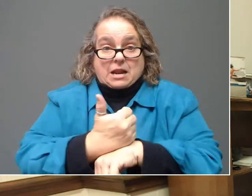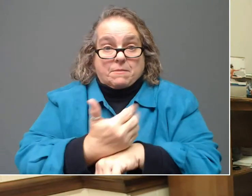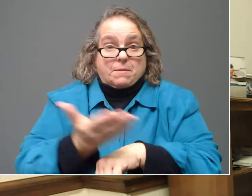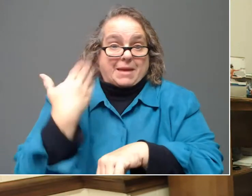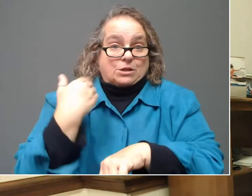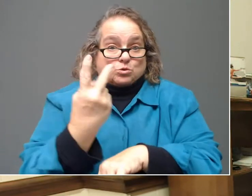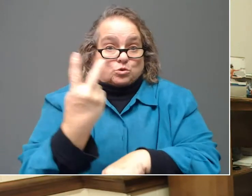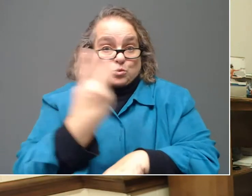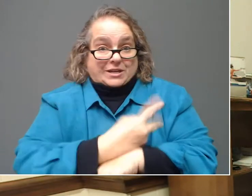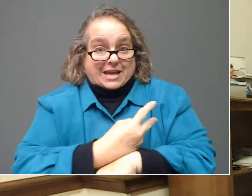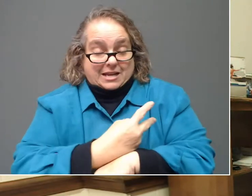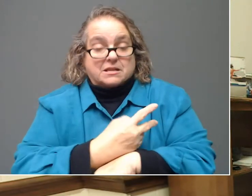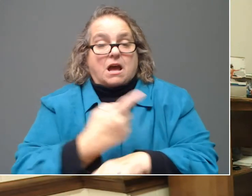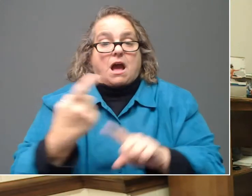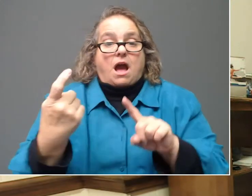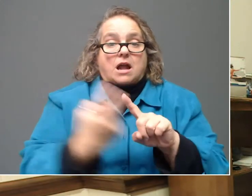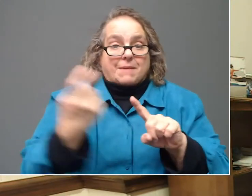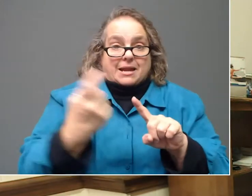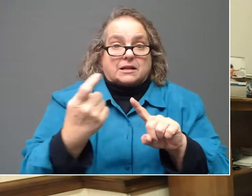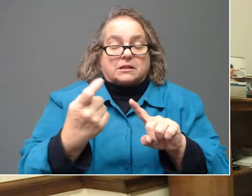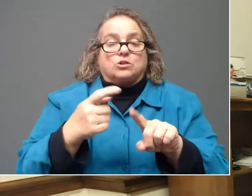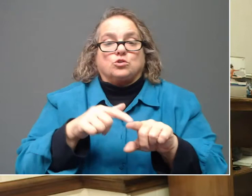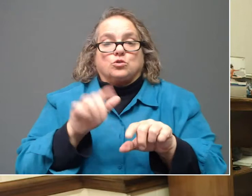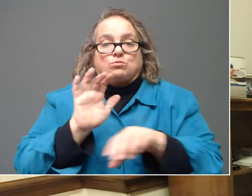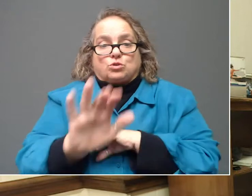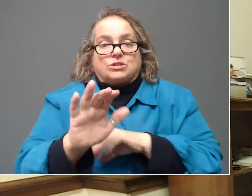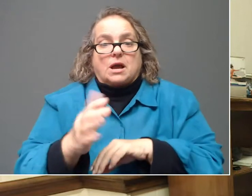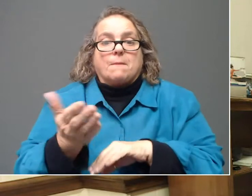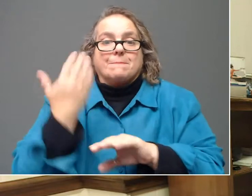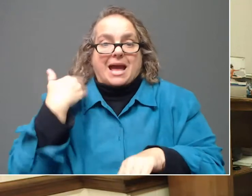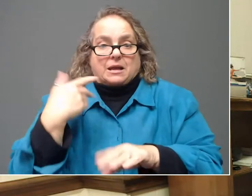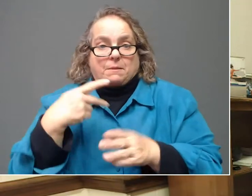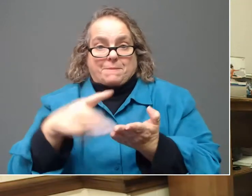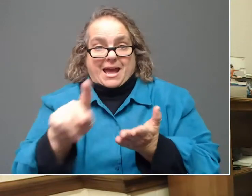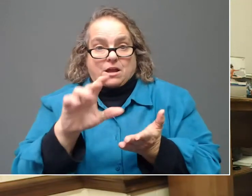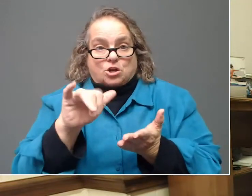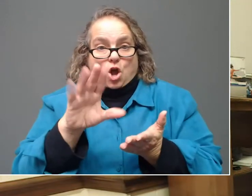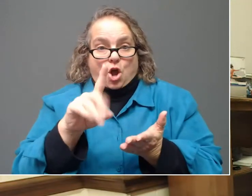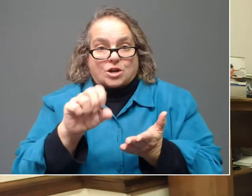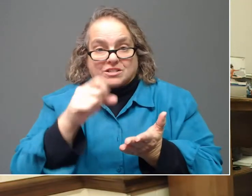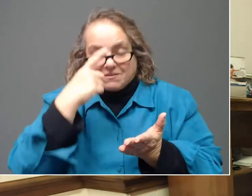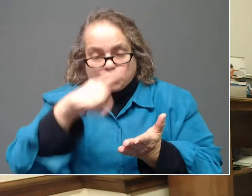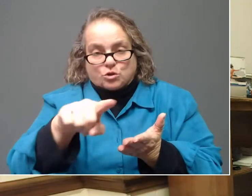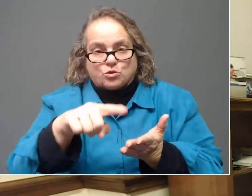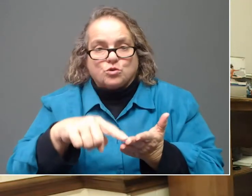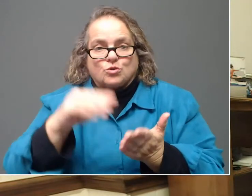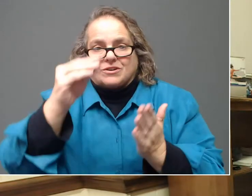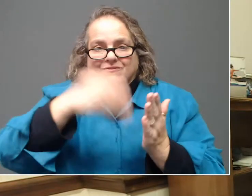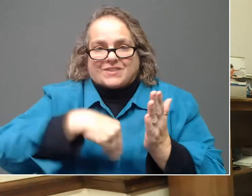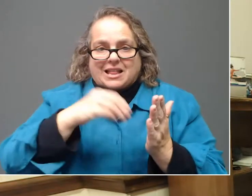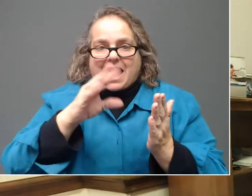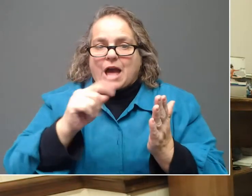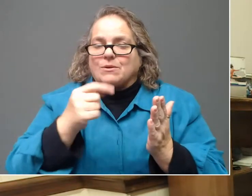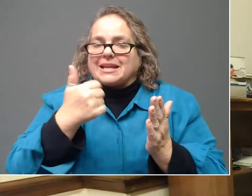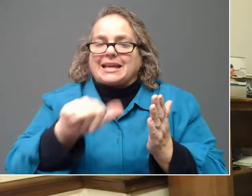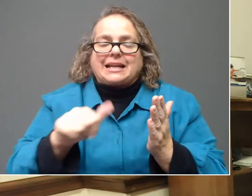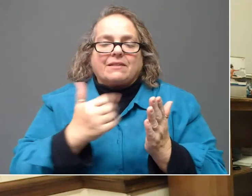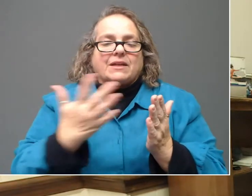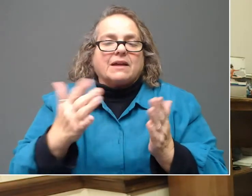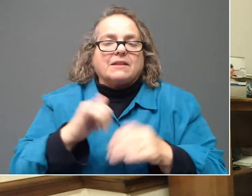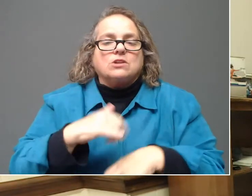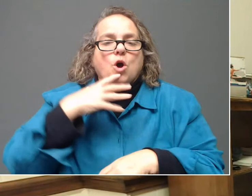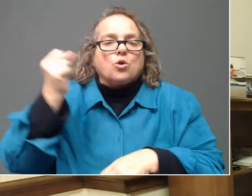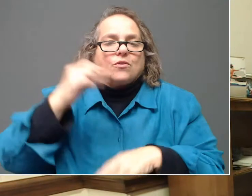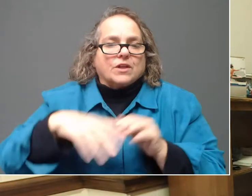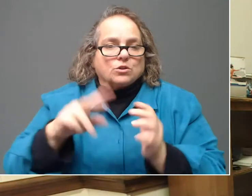and automatically push back pay cards out to you to fill out for anything that is older than those 2 weeks. So those should be